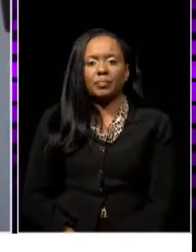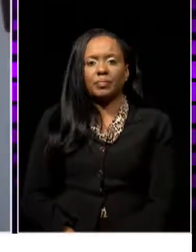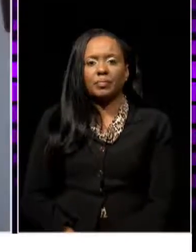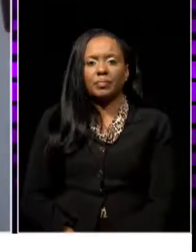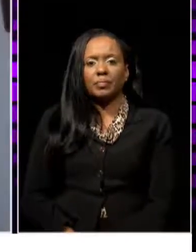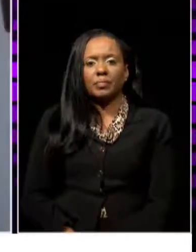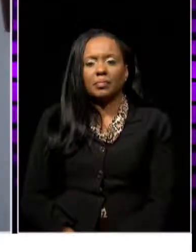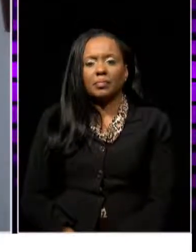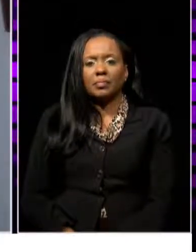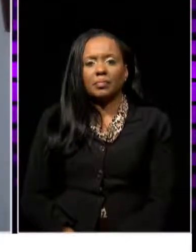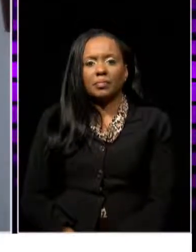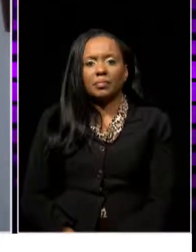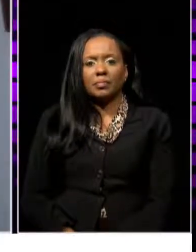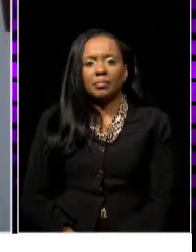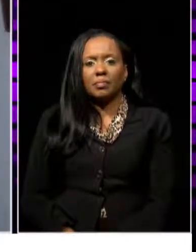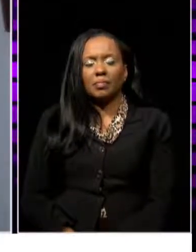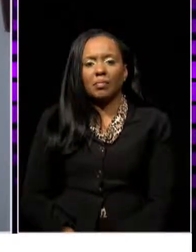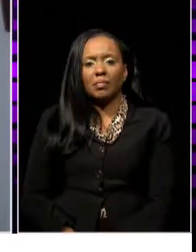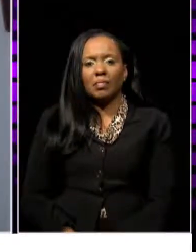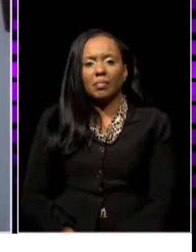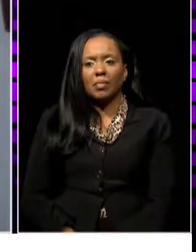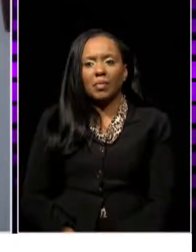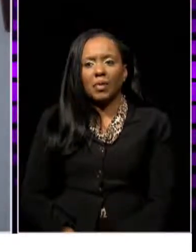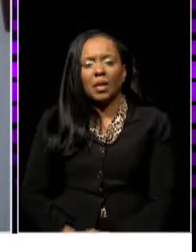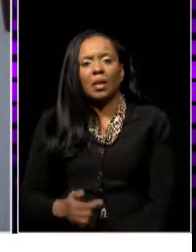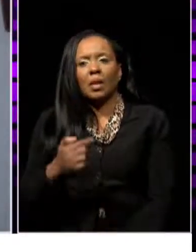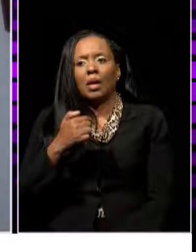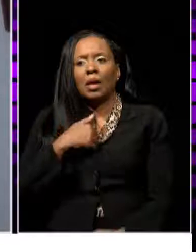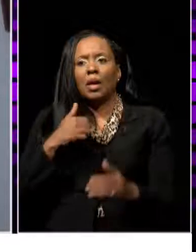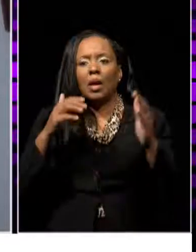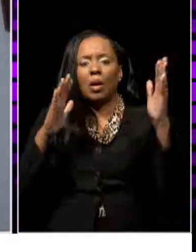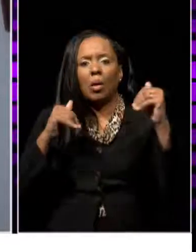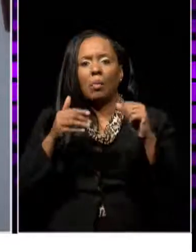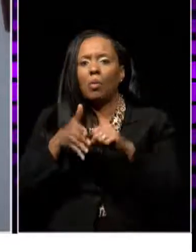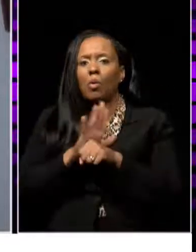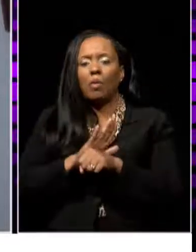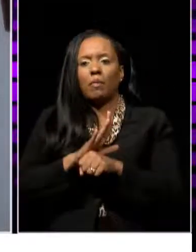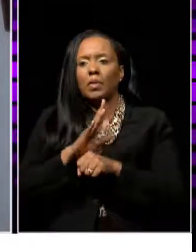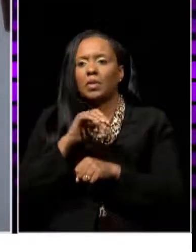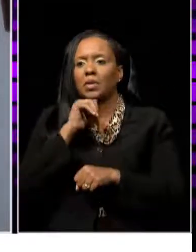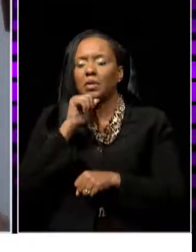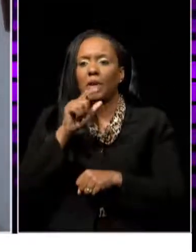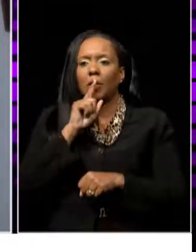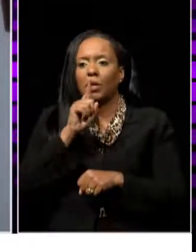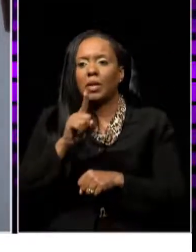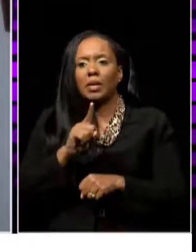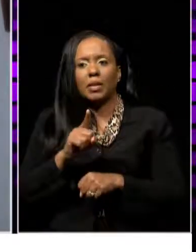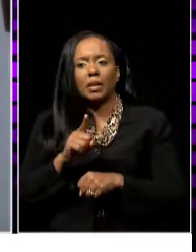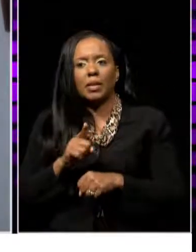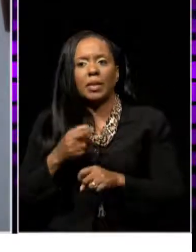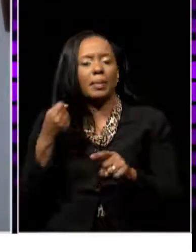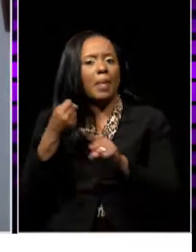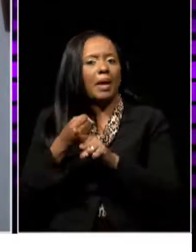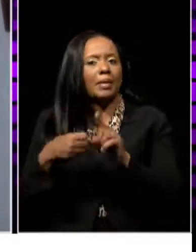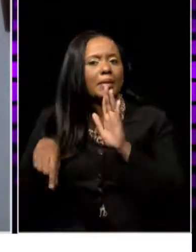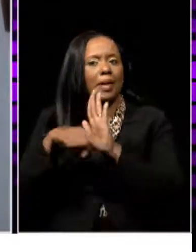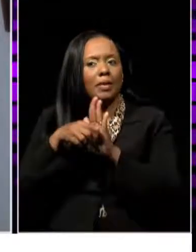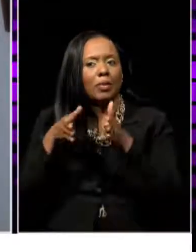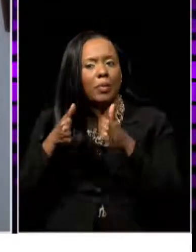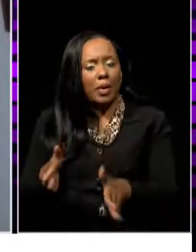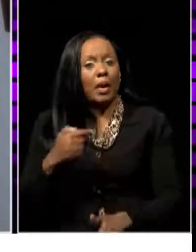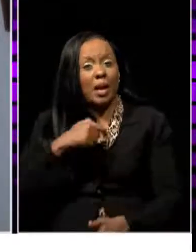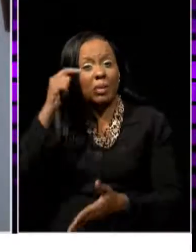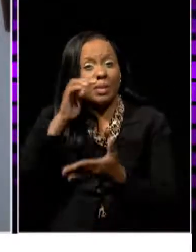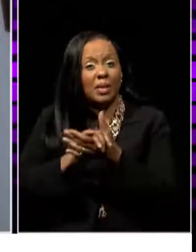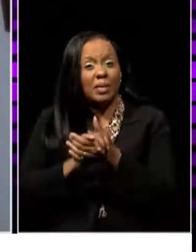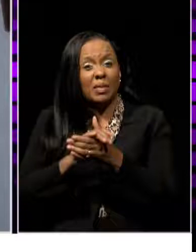this pandemic did not cause a knee-jerk reaction to technology. I believe that teachers should always be using technology